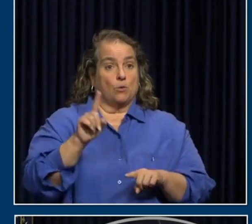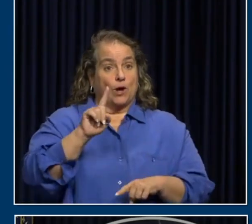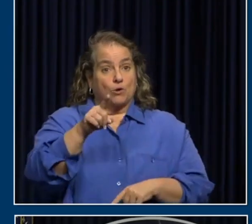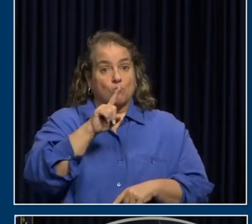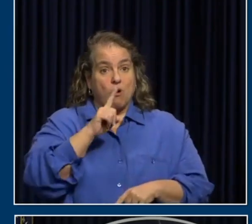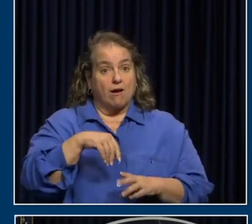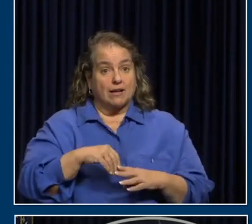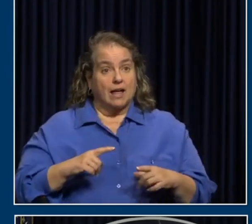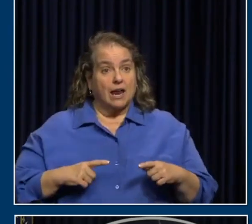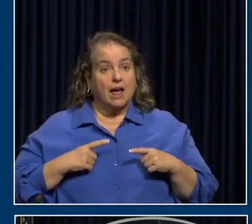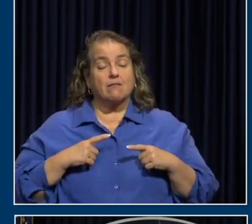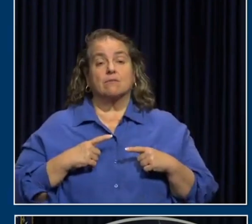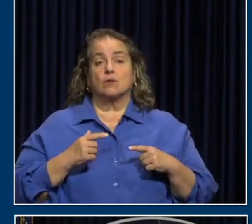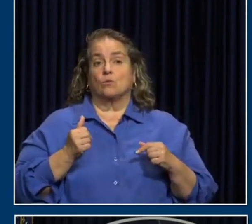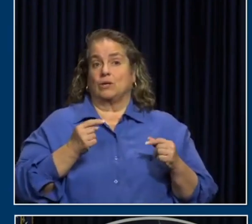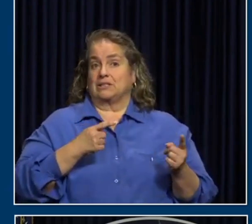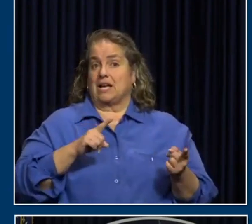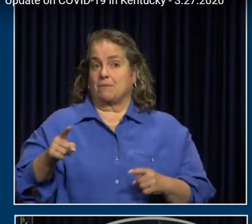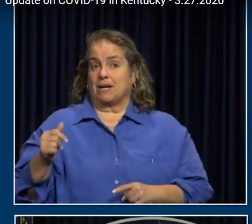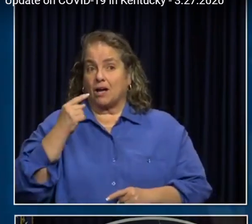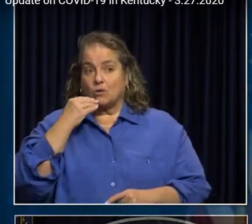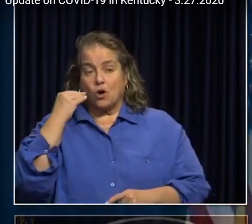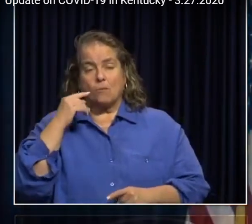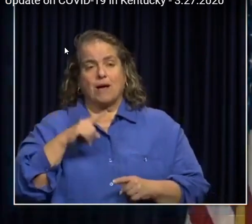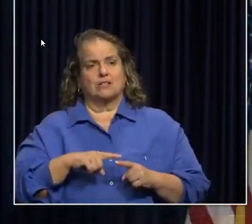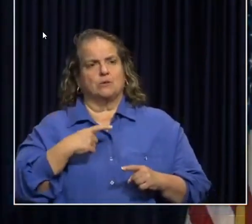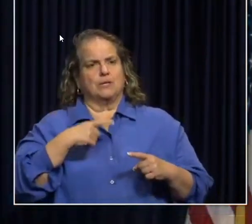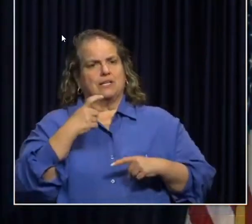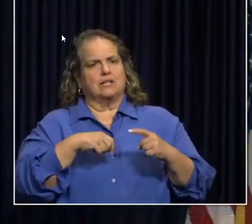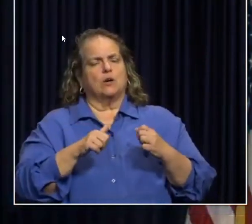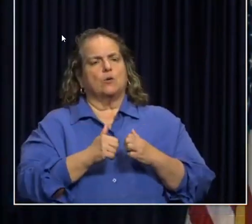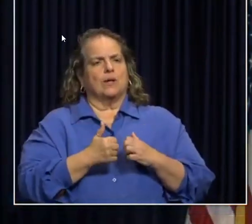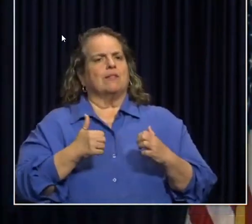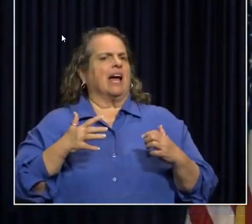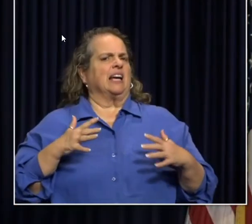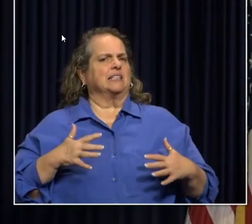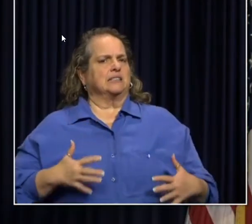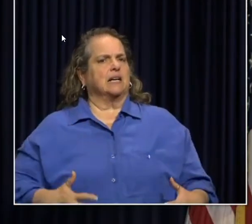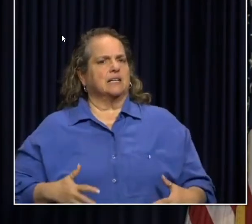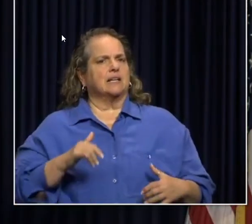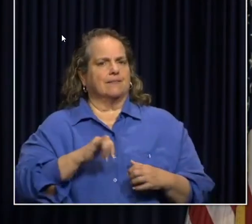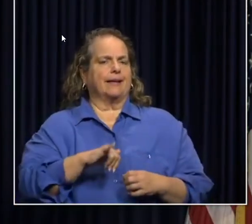and what's going on at home as we deal with the anxiety that is the